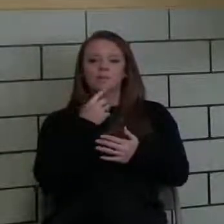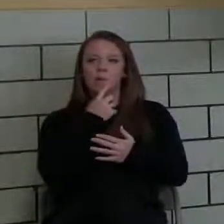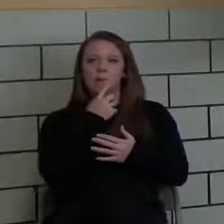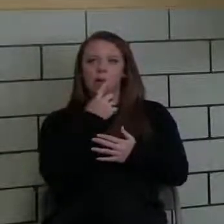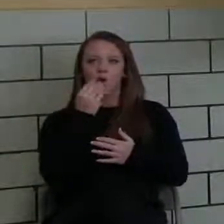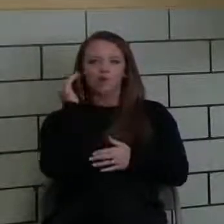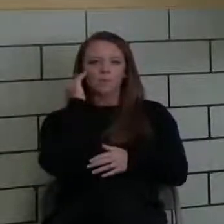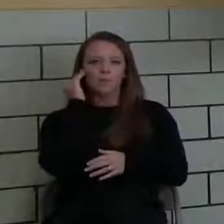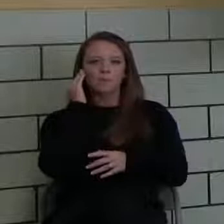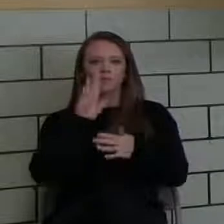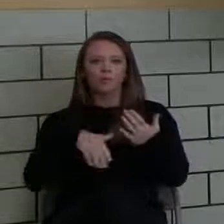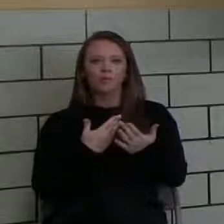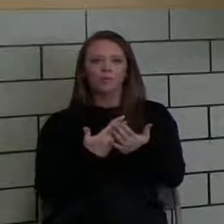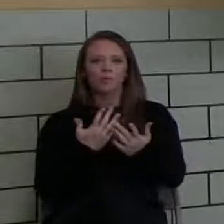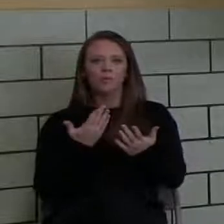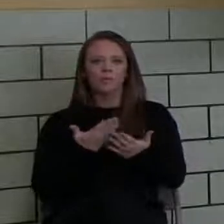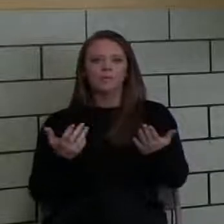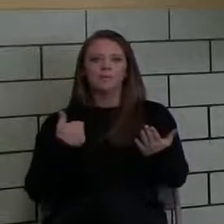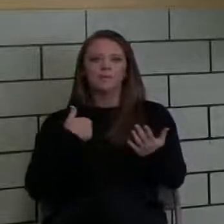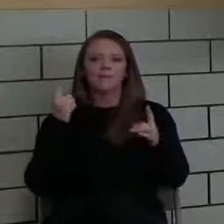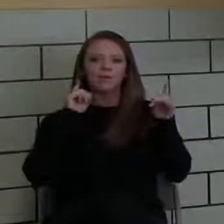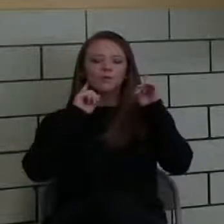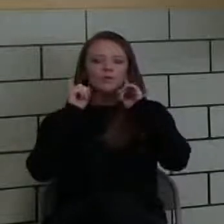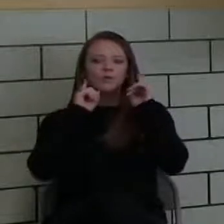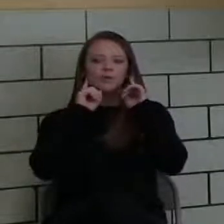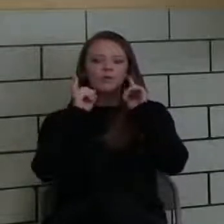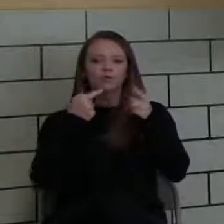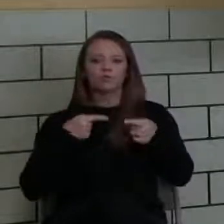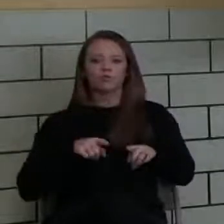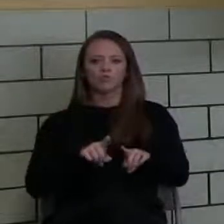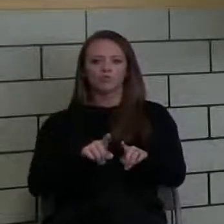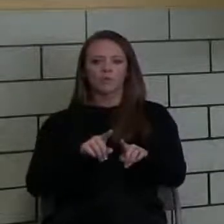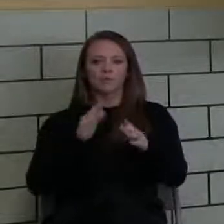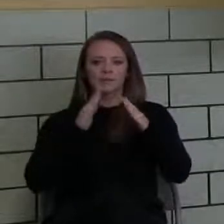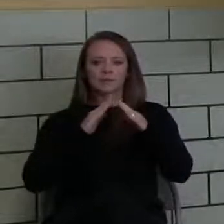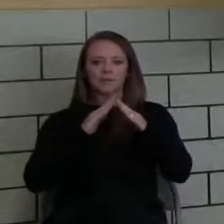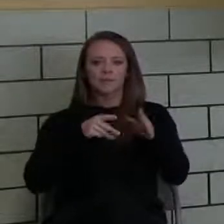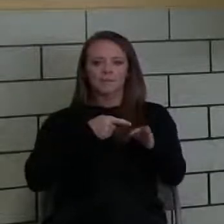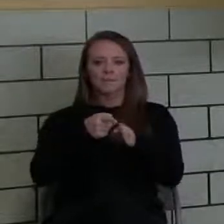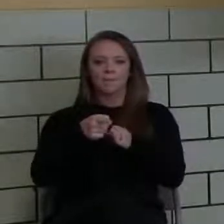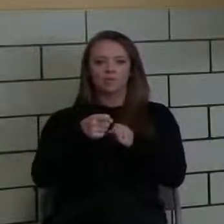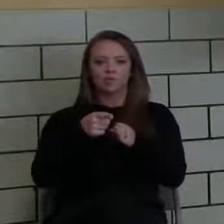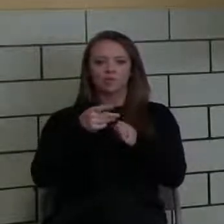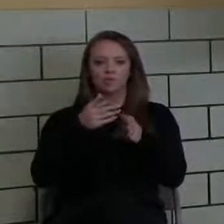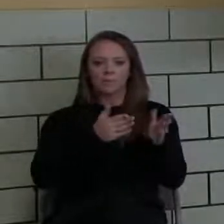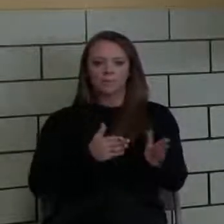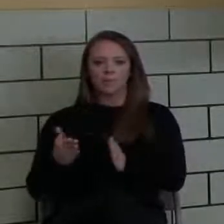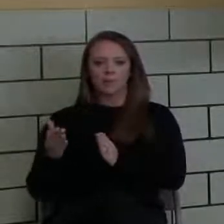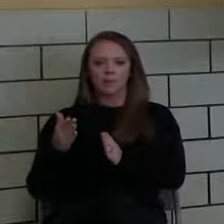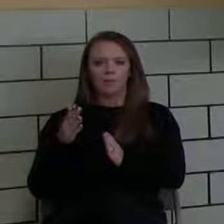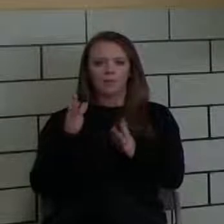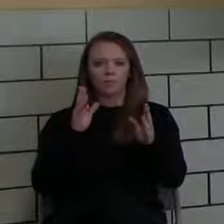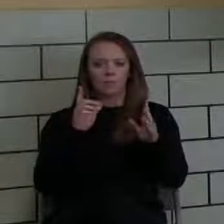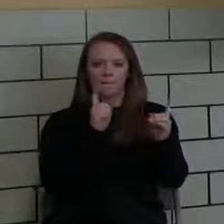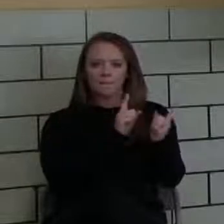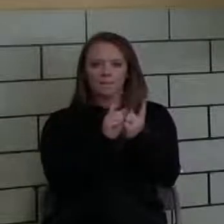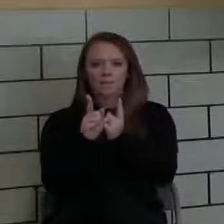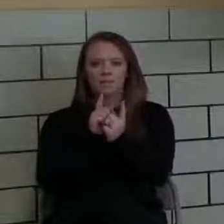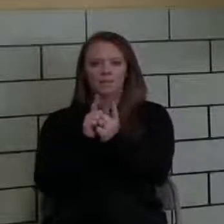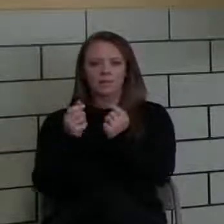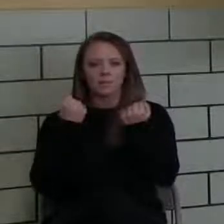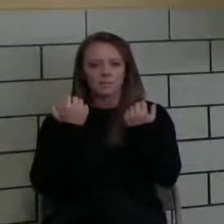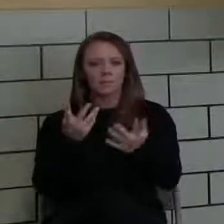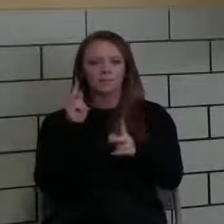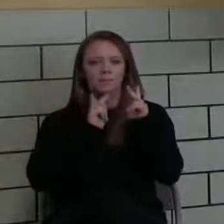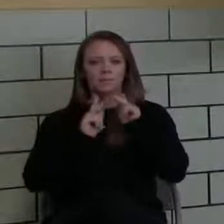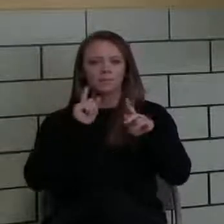only do we have public engagement during this project, but during the downtown master plan, we met with lots of people and heard lots of feedback